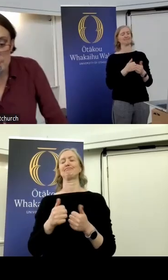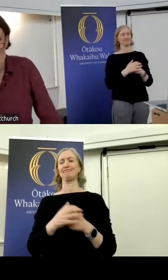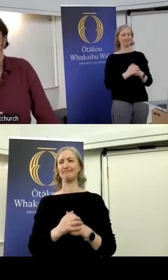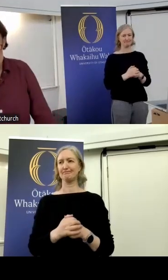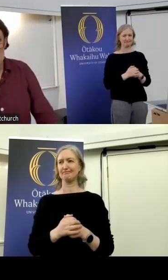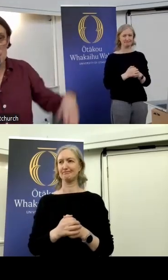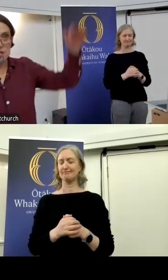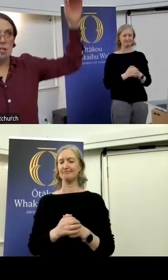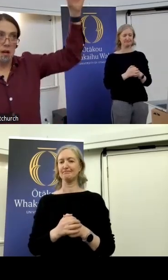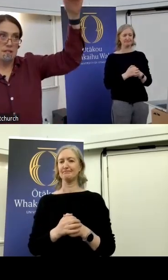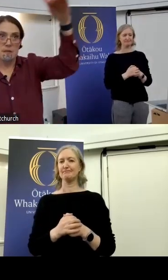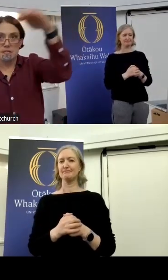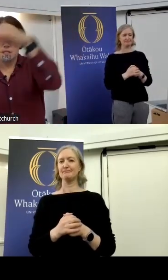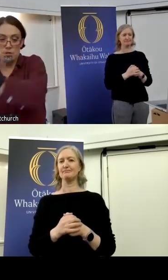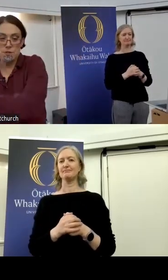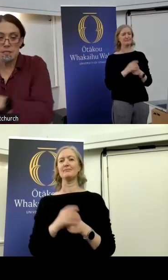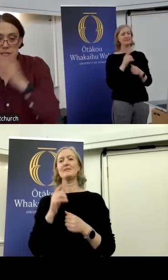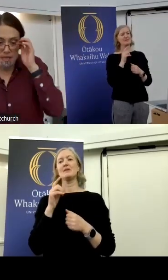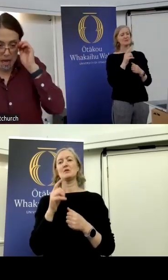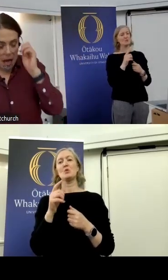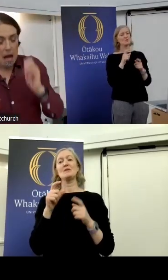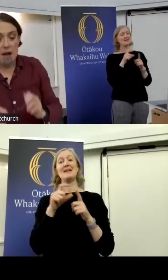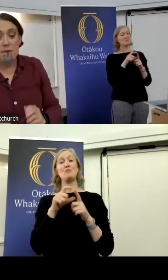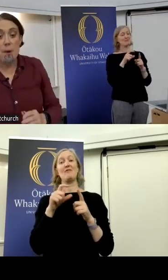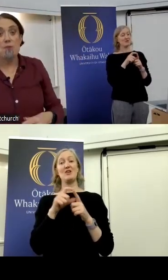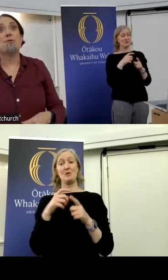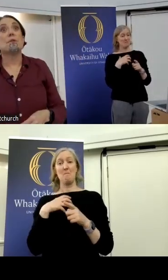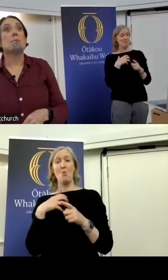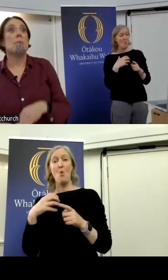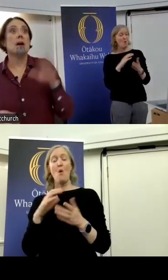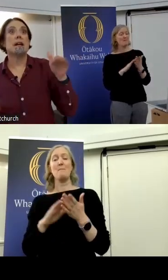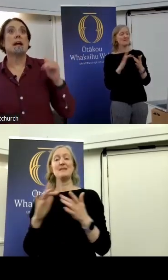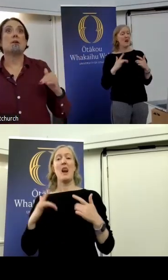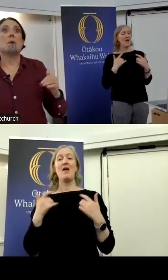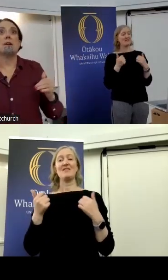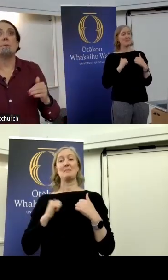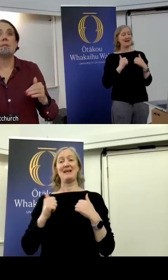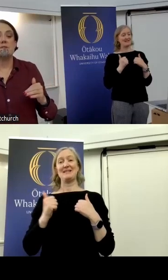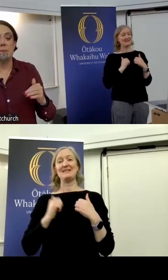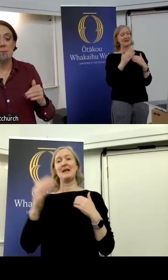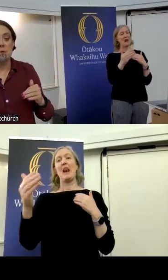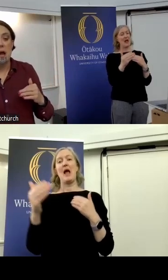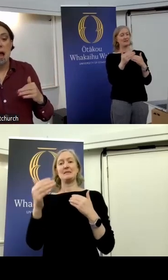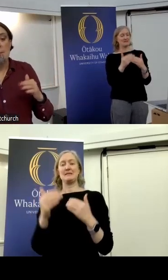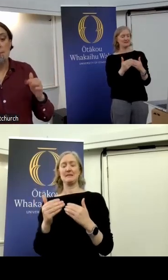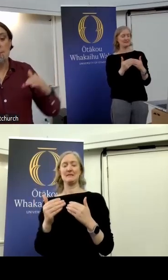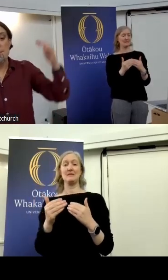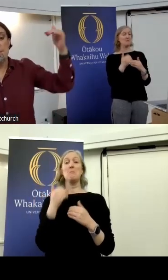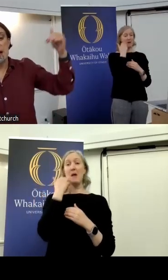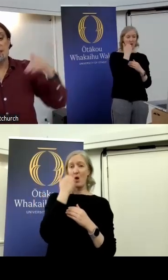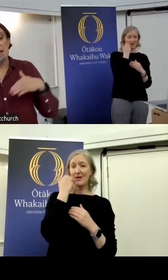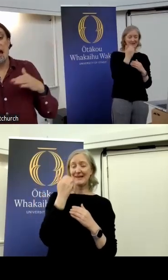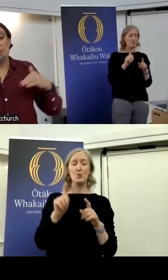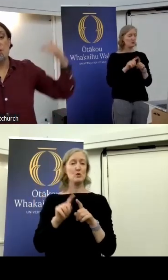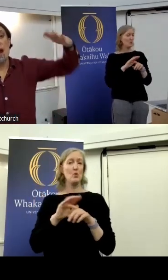So that by deprivation, life expectancy reduces for both Māori and non-Māori, non-Pacific people,